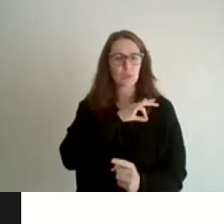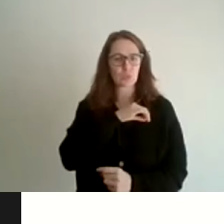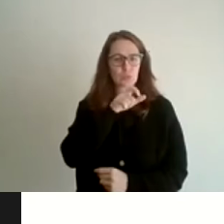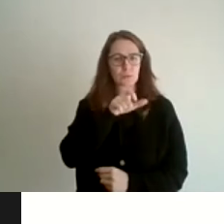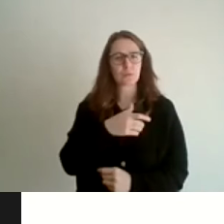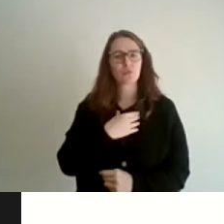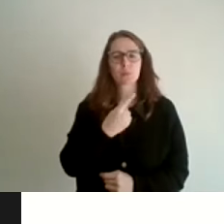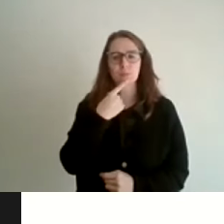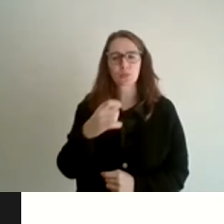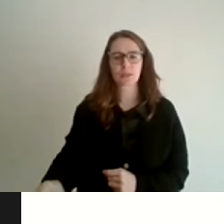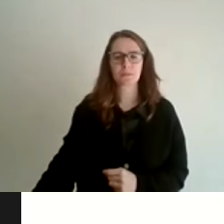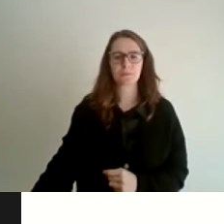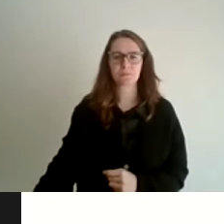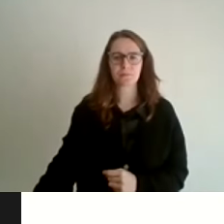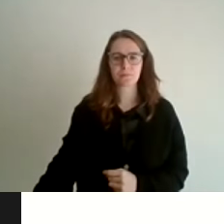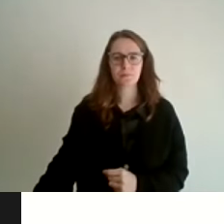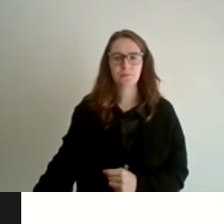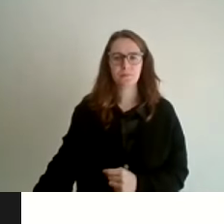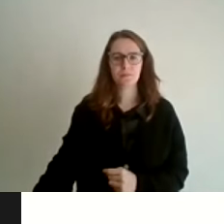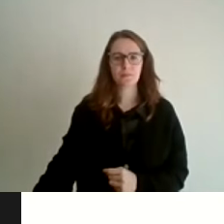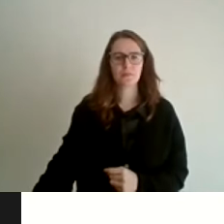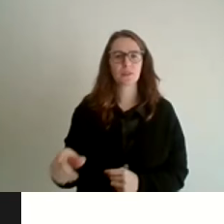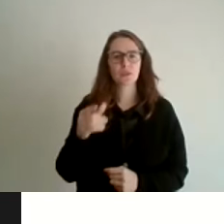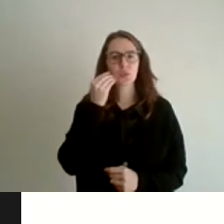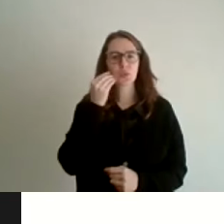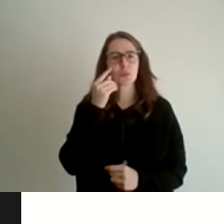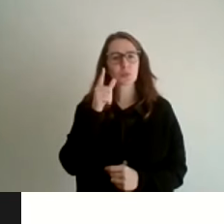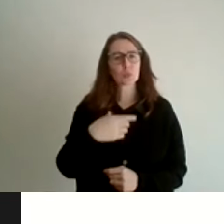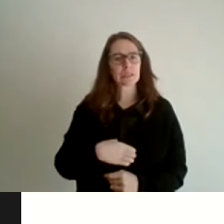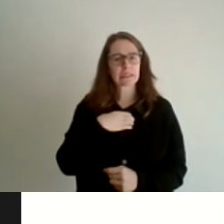say that today's young generation is of underrepresented groups?